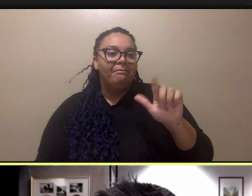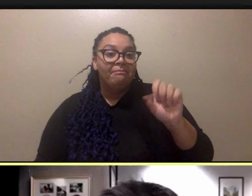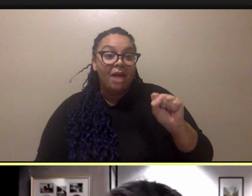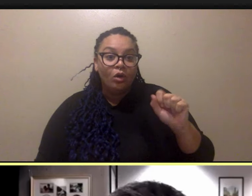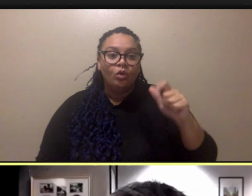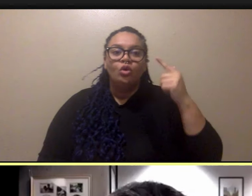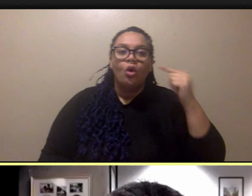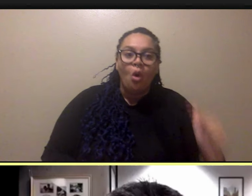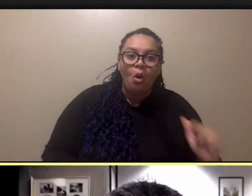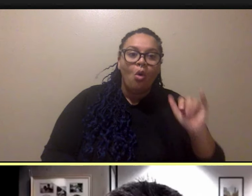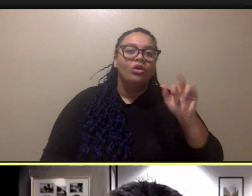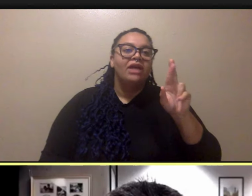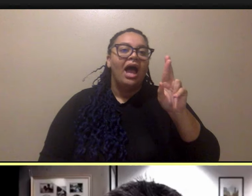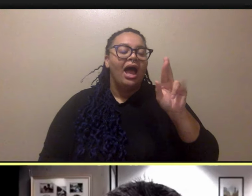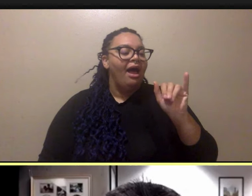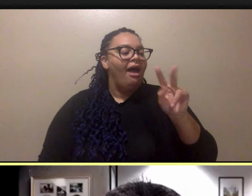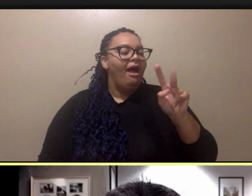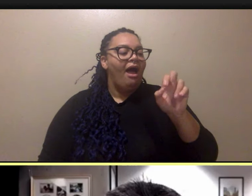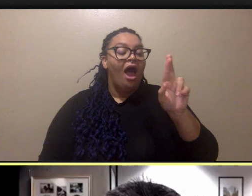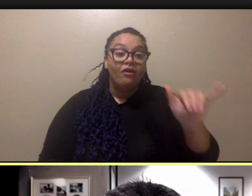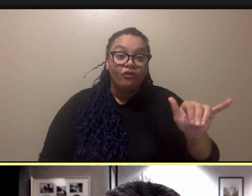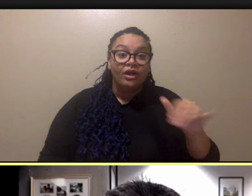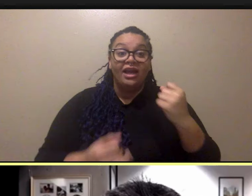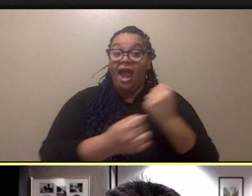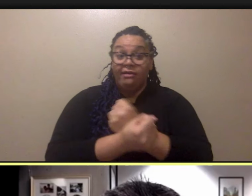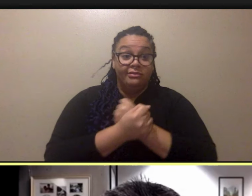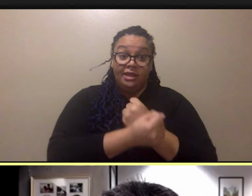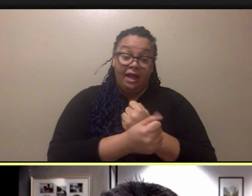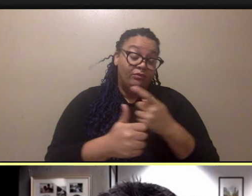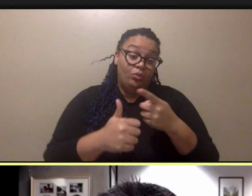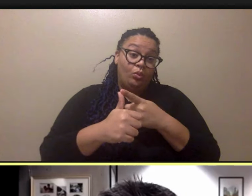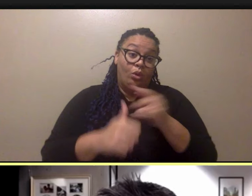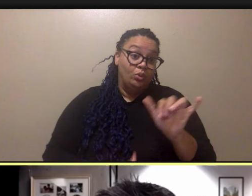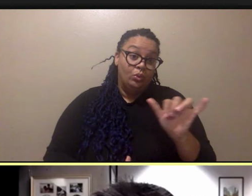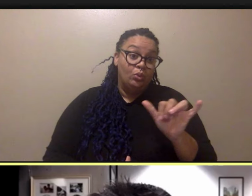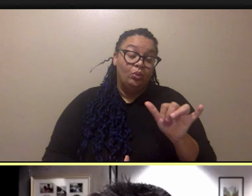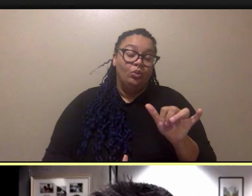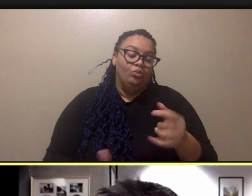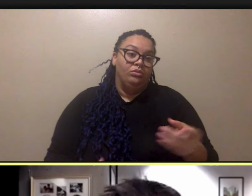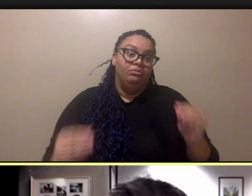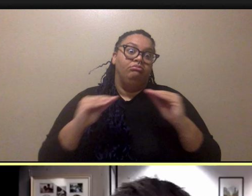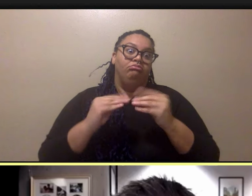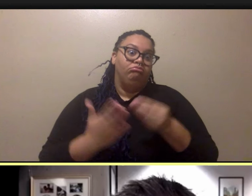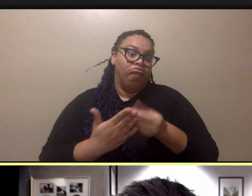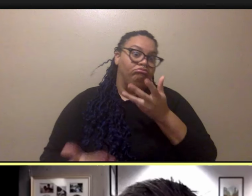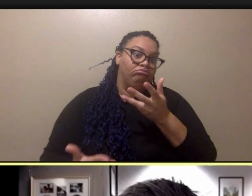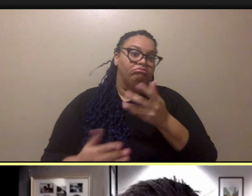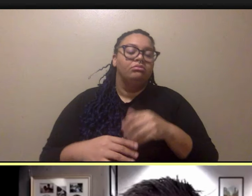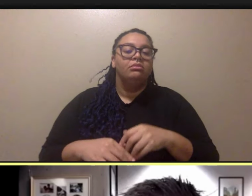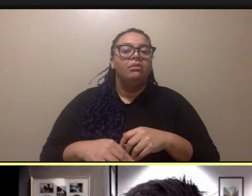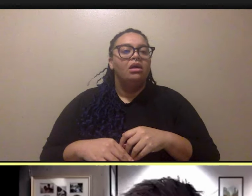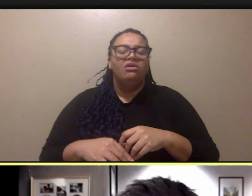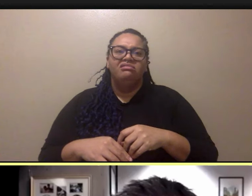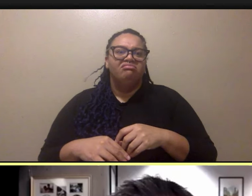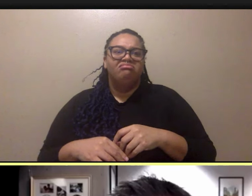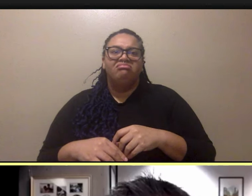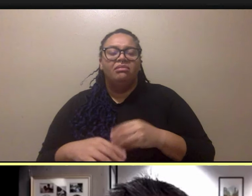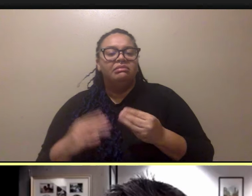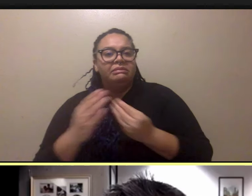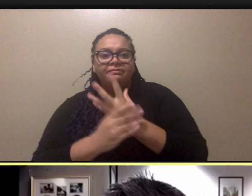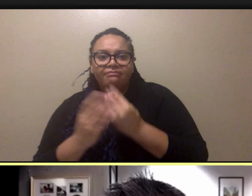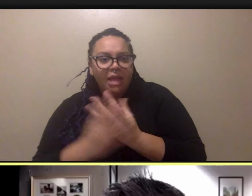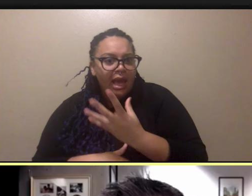ivory, and slaves was one of the more valuable commodities. But there were various agricultural goods, fabrics,